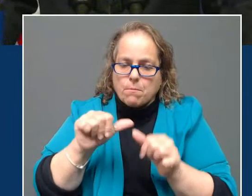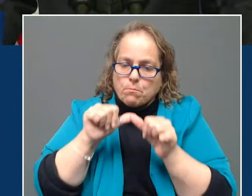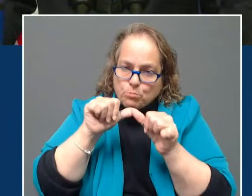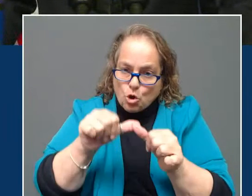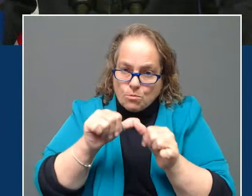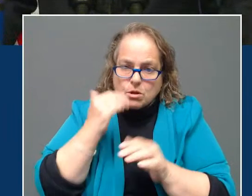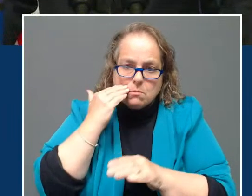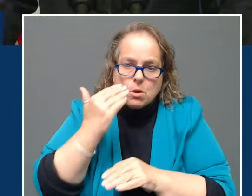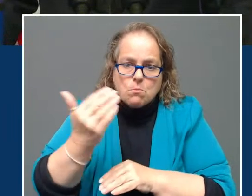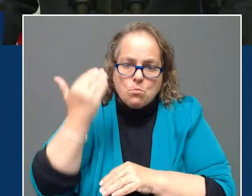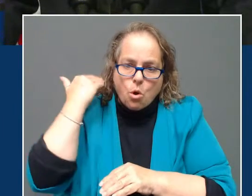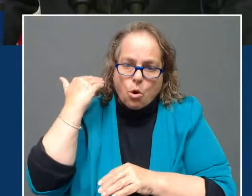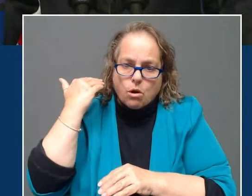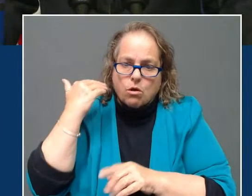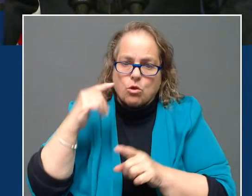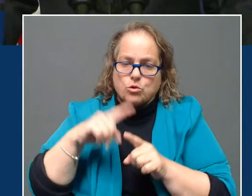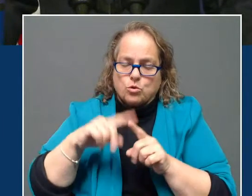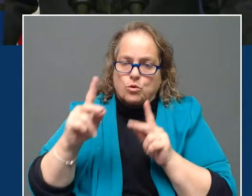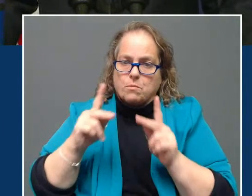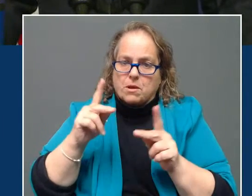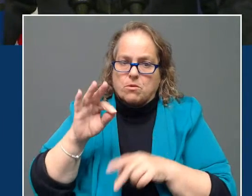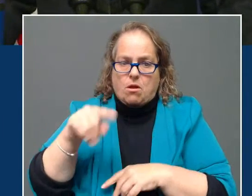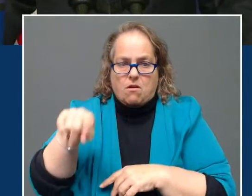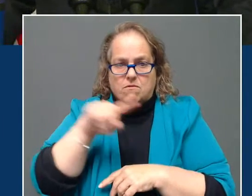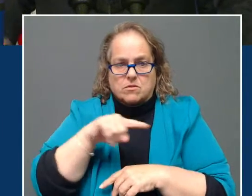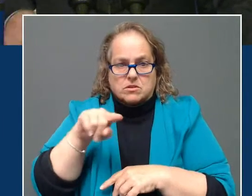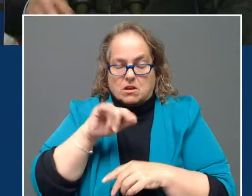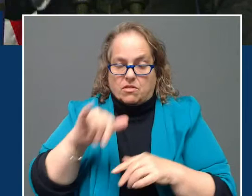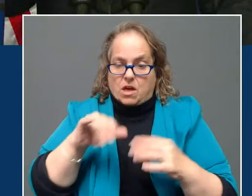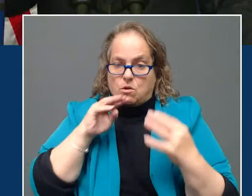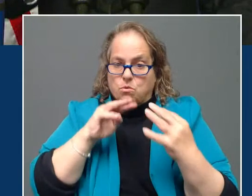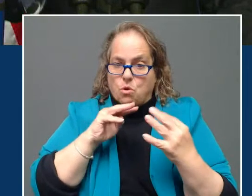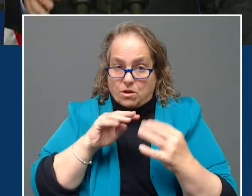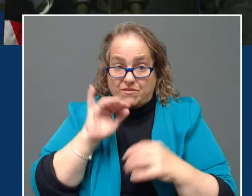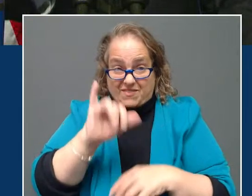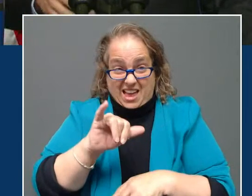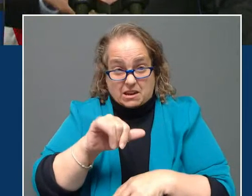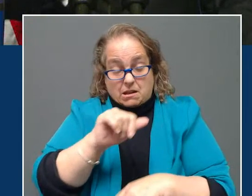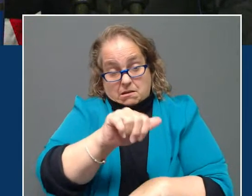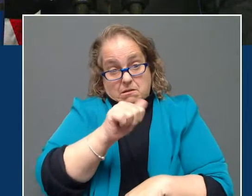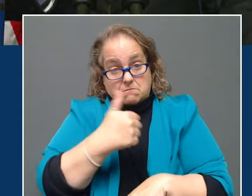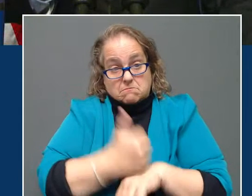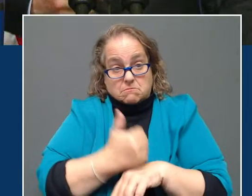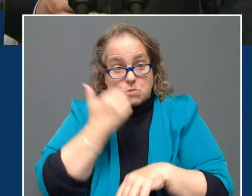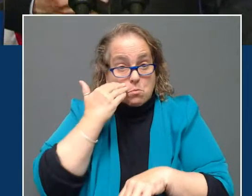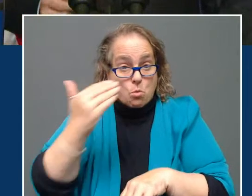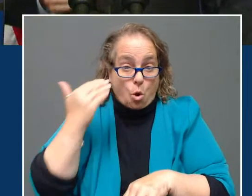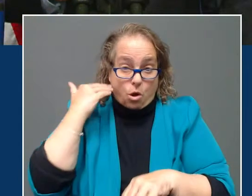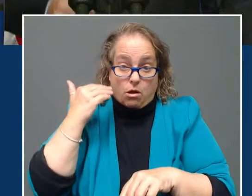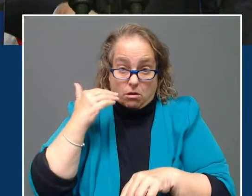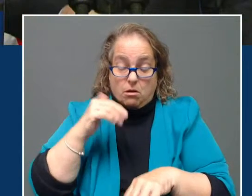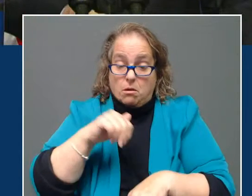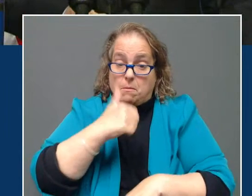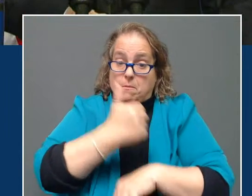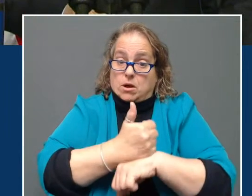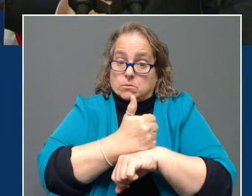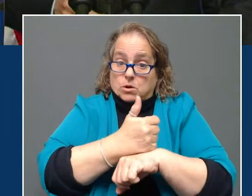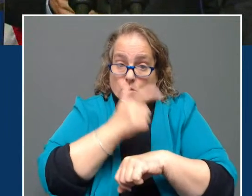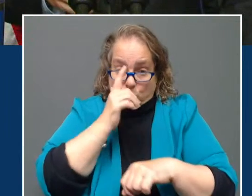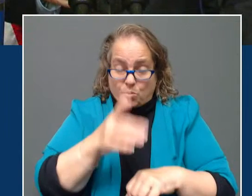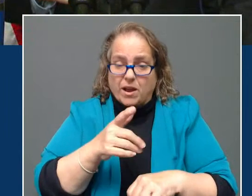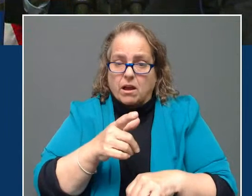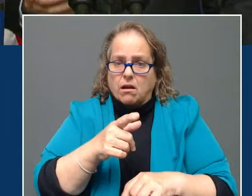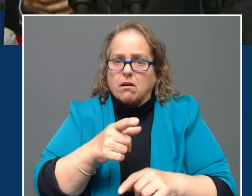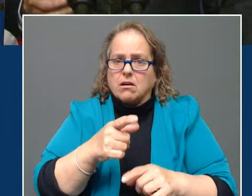war right here on the Capitol grounds. This monument will stand in honor of the Kentuckians we've lost and commemorate the